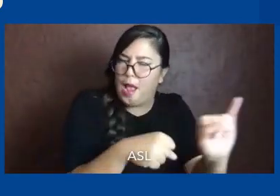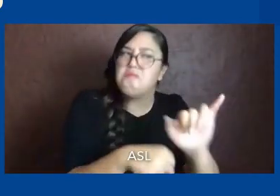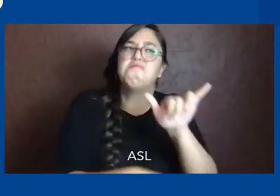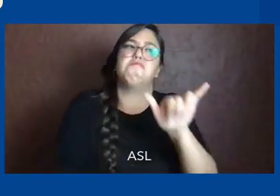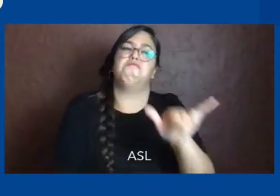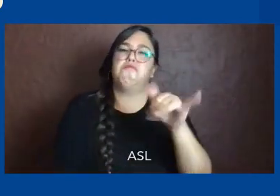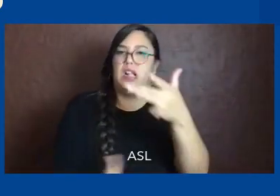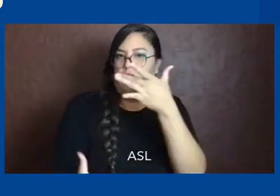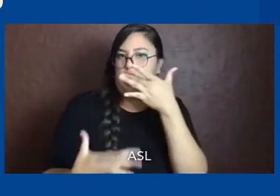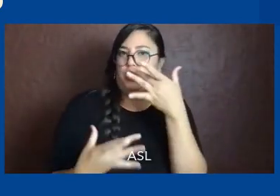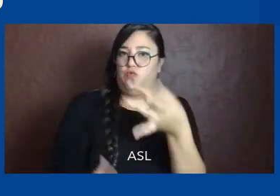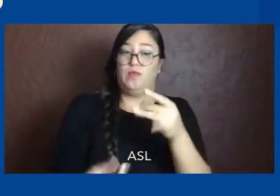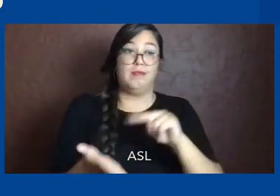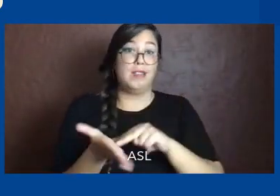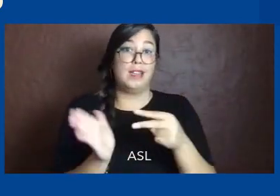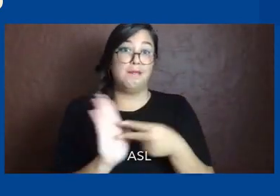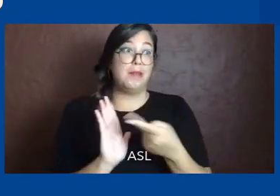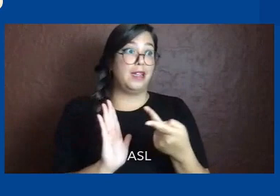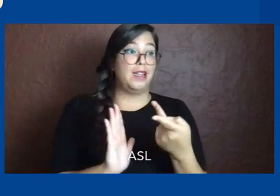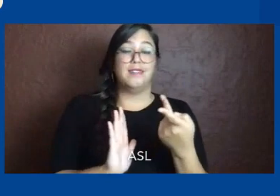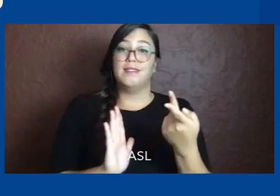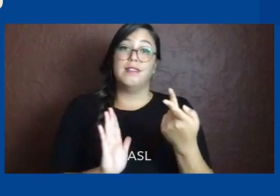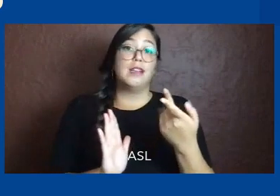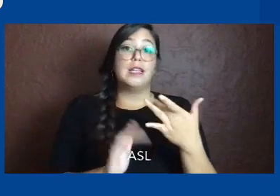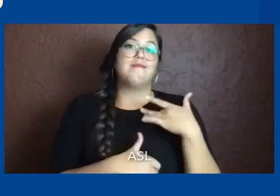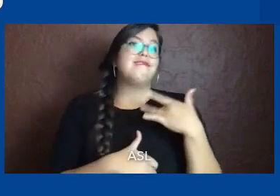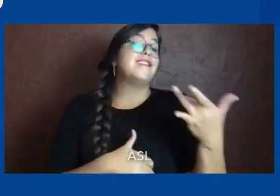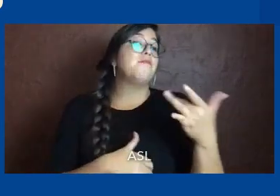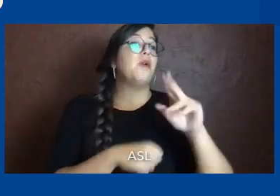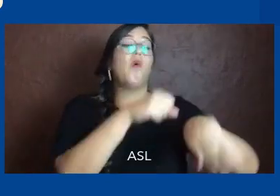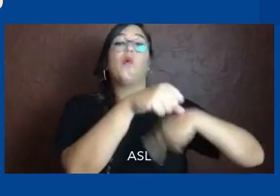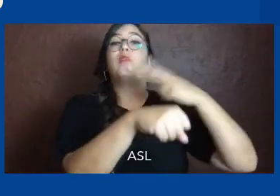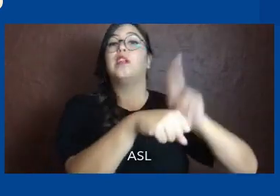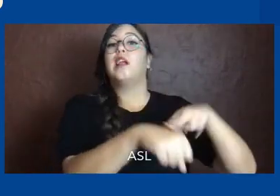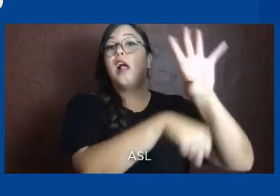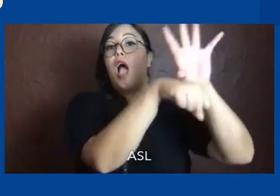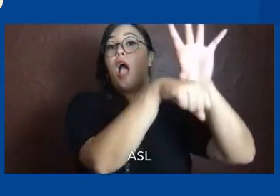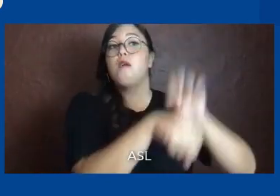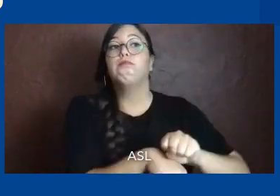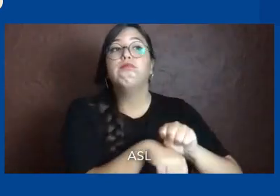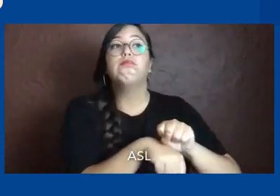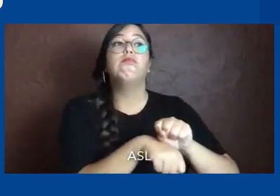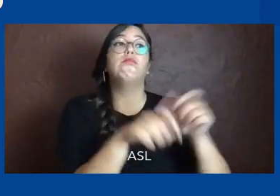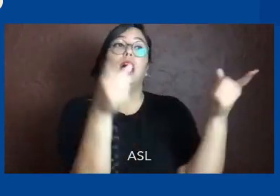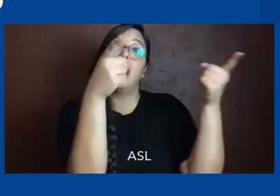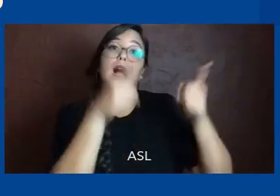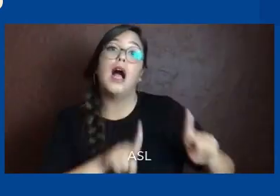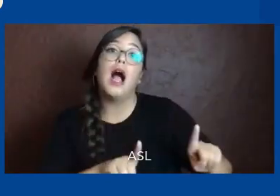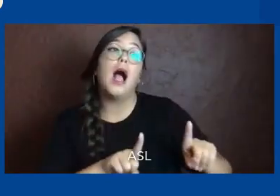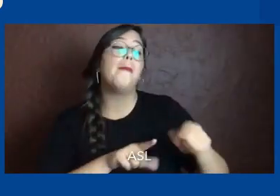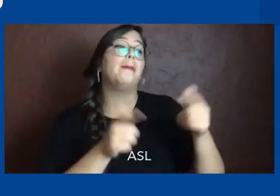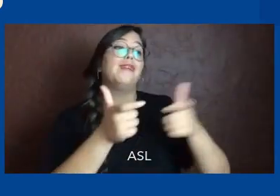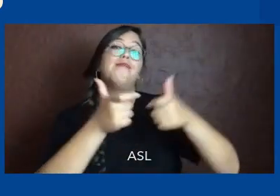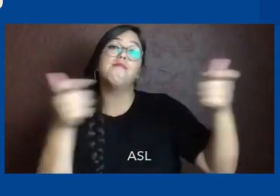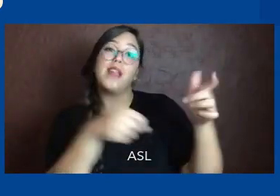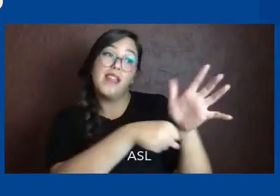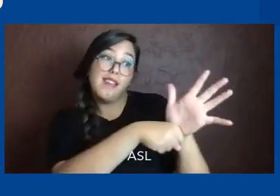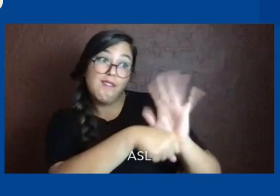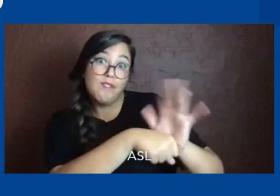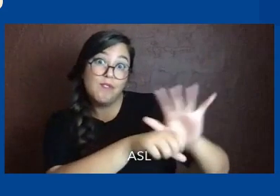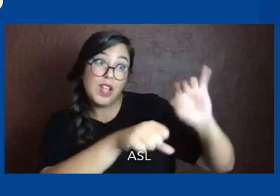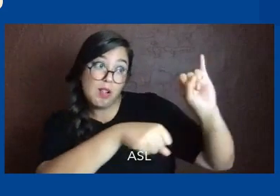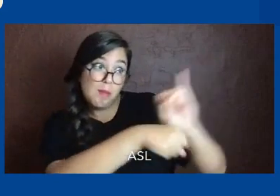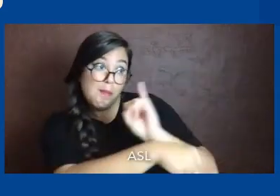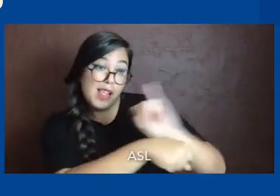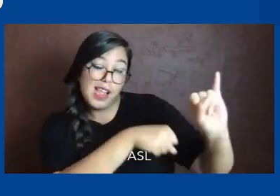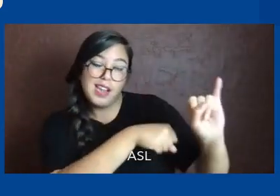not always in sync with the trends of the wider film world, and at times